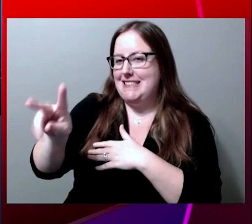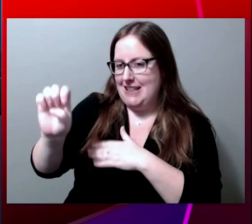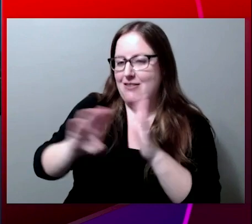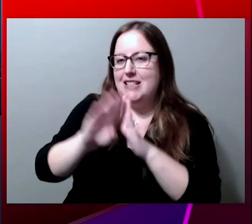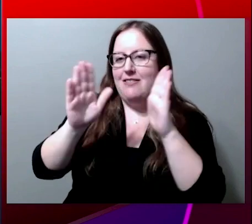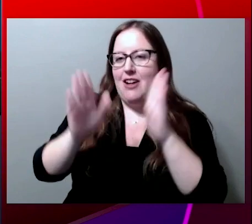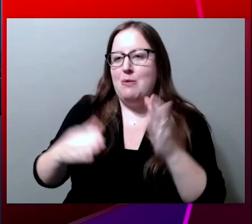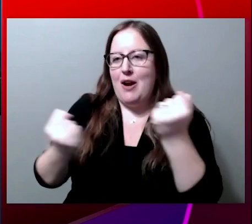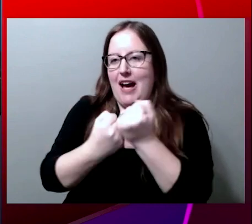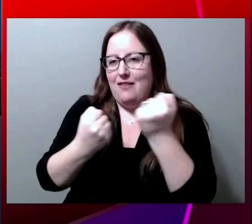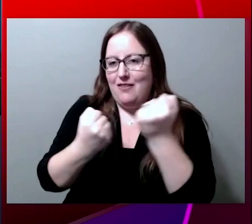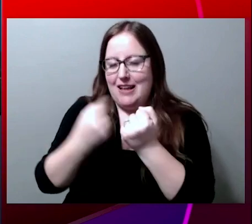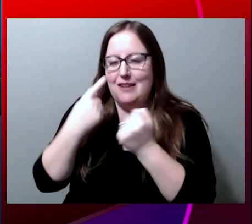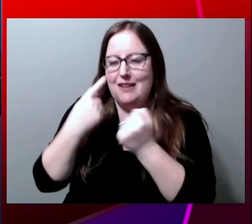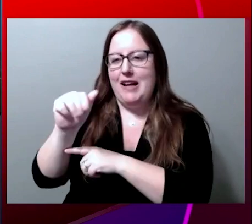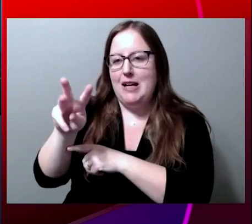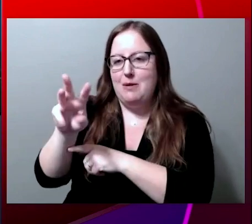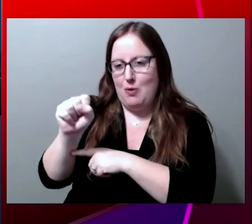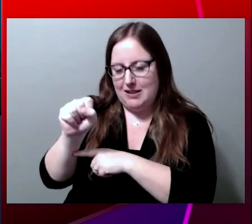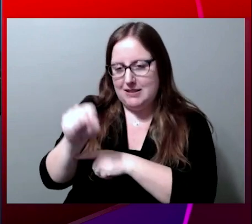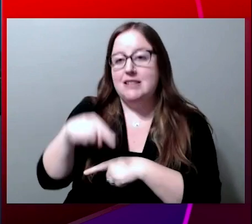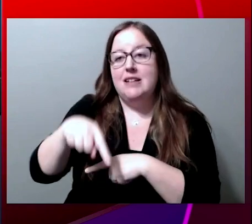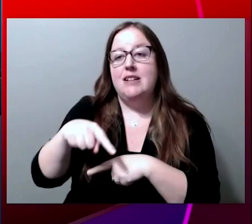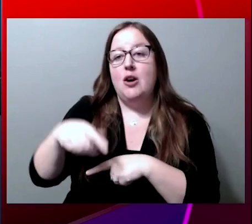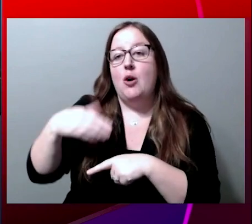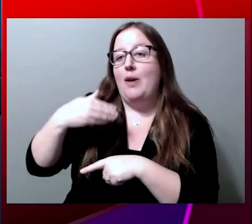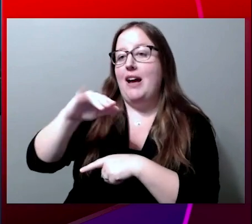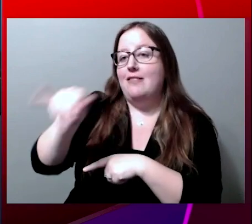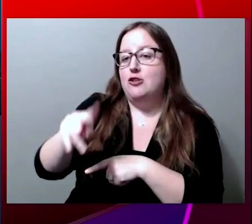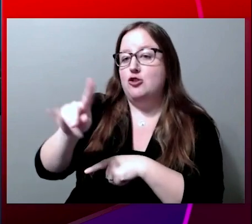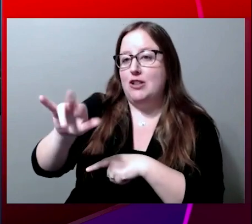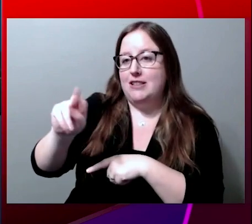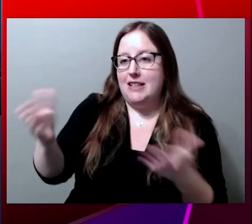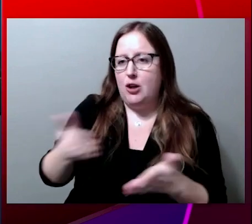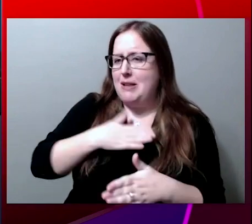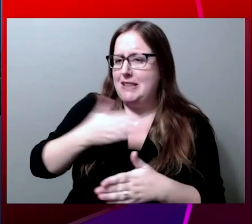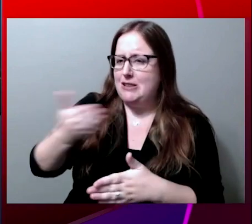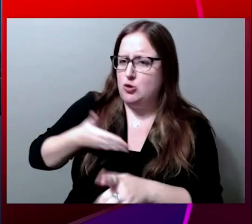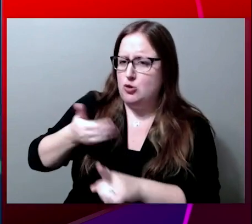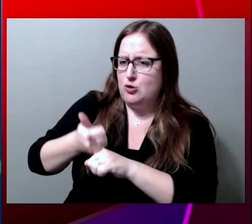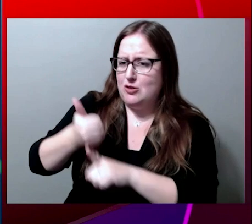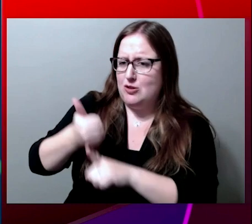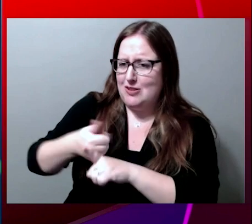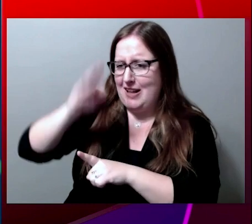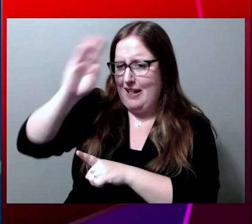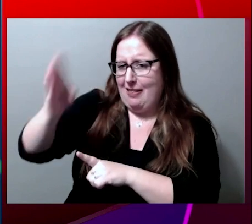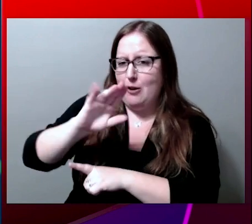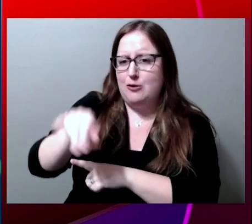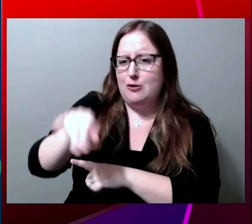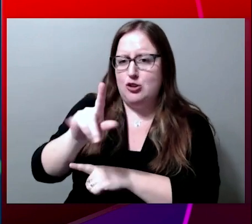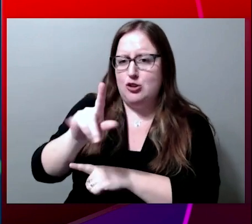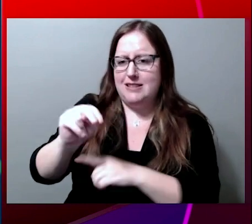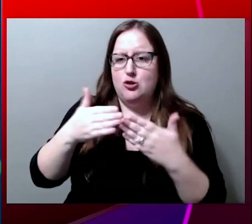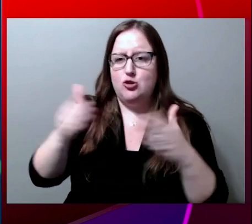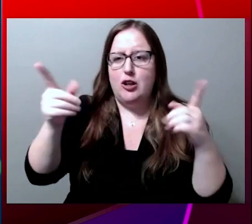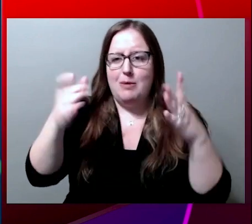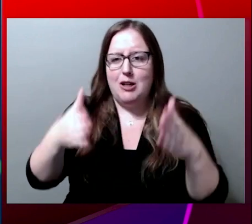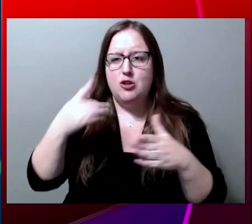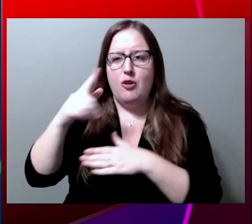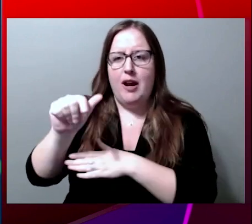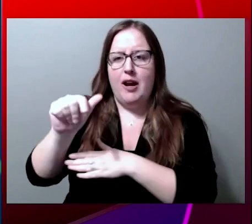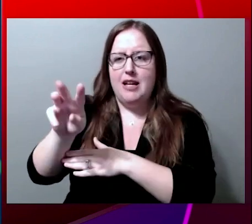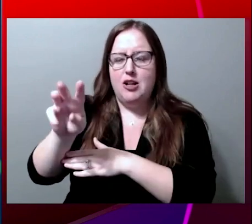and PowerShell at AWS. And for this segment, we're joined by Justin. Hi. Please introduce yourself. Hi, Tell my name is what Justin. I am the general manager for AWS Step